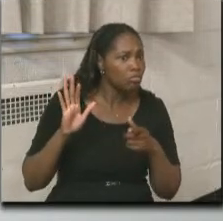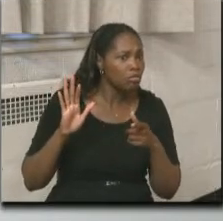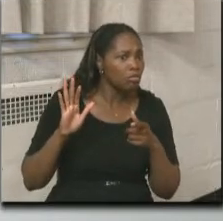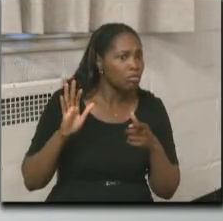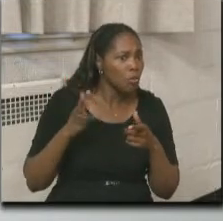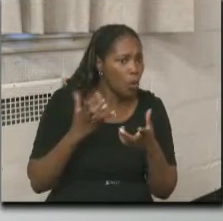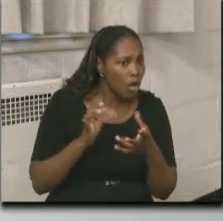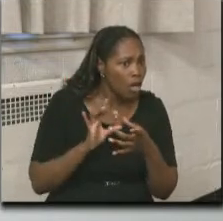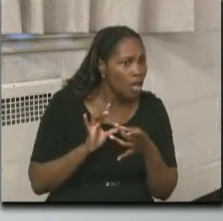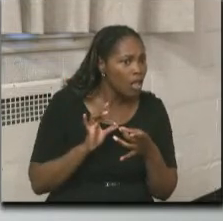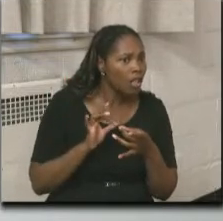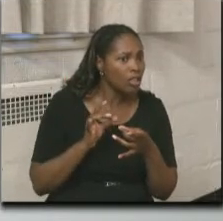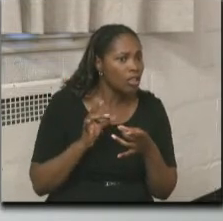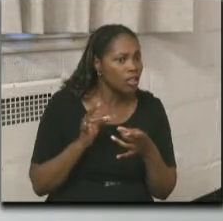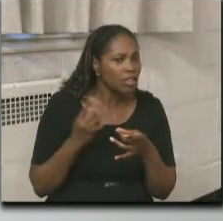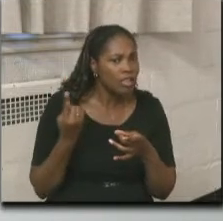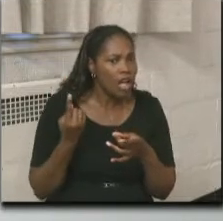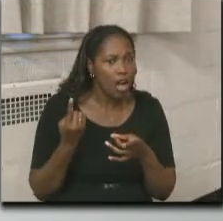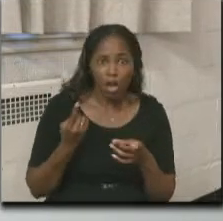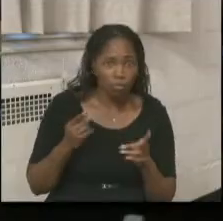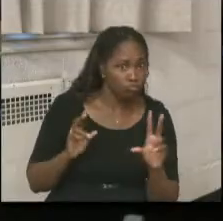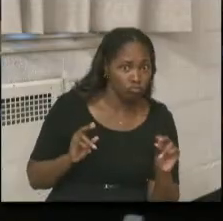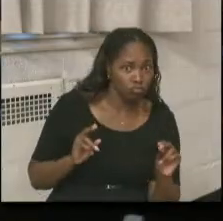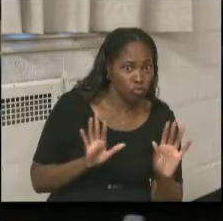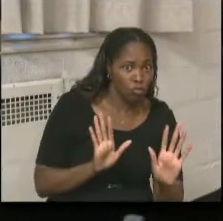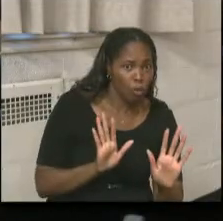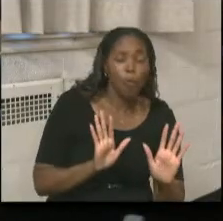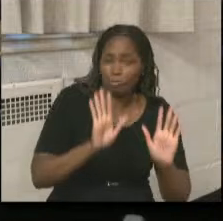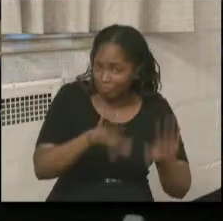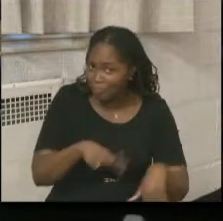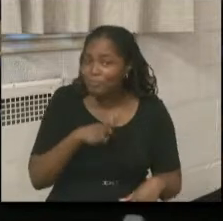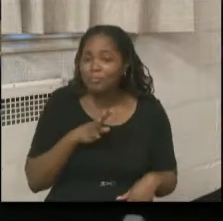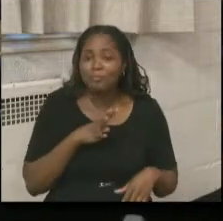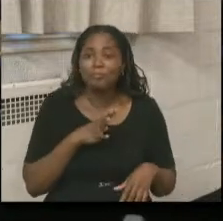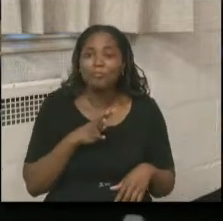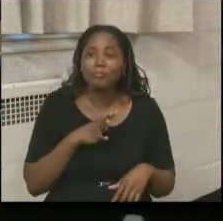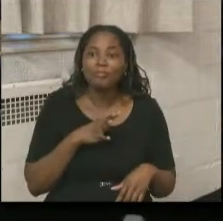chat? No? Okay, let's go.